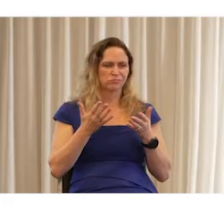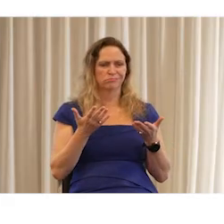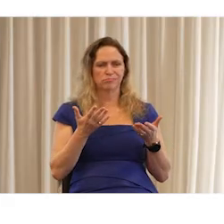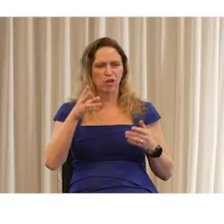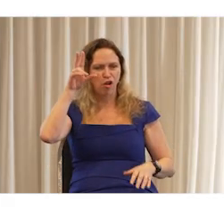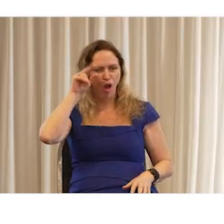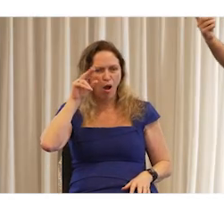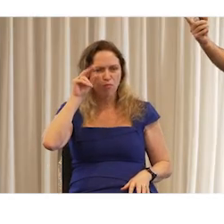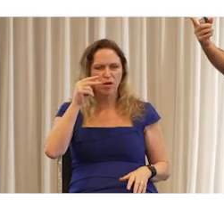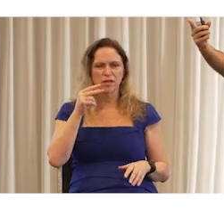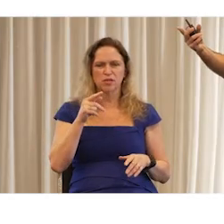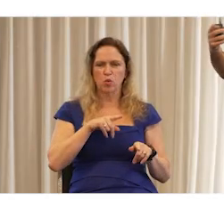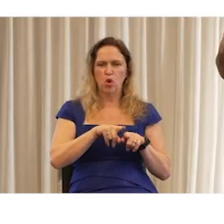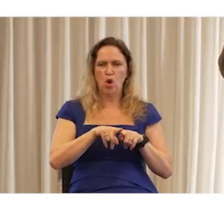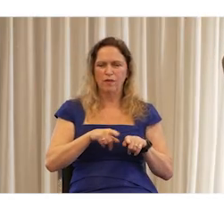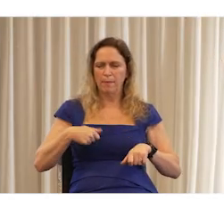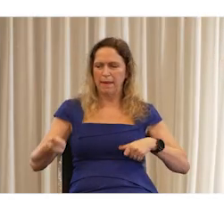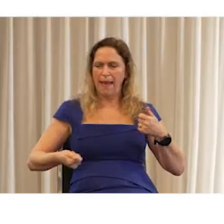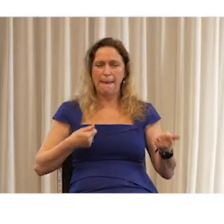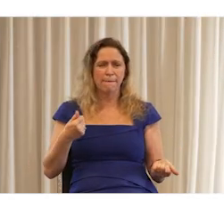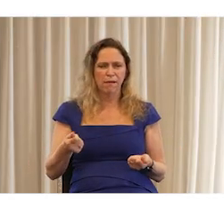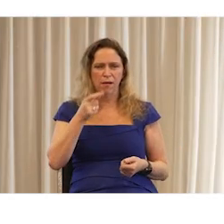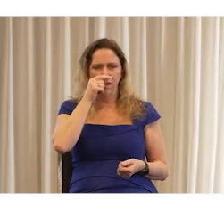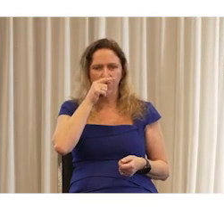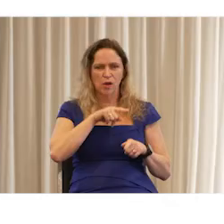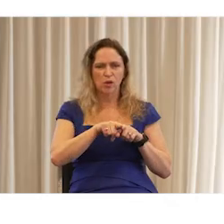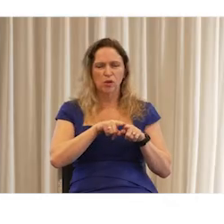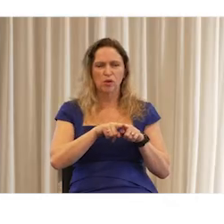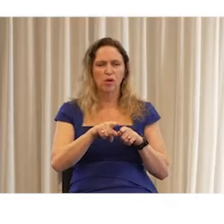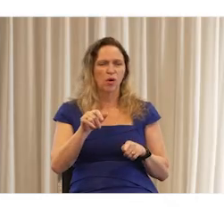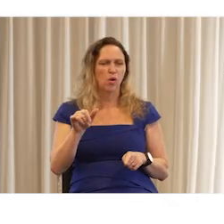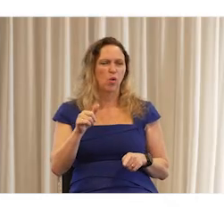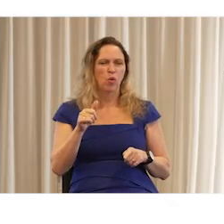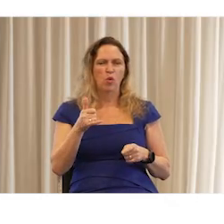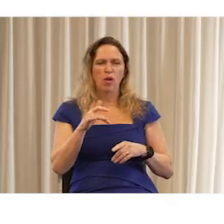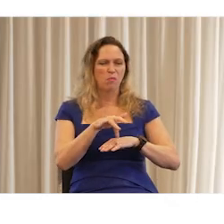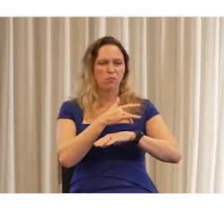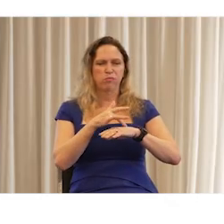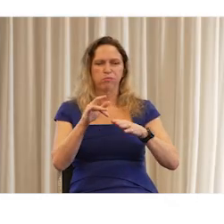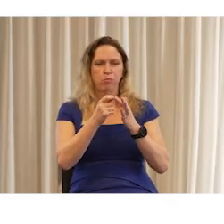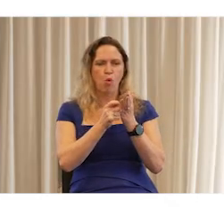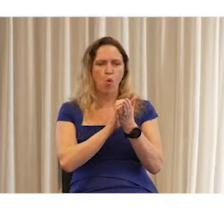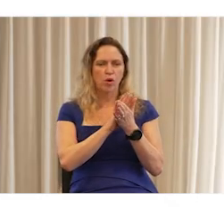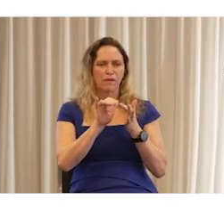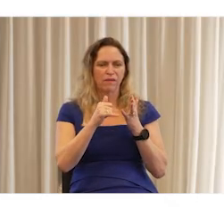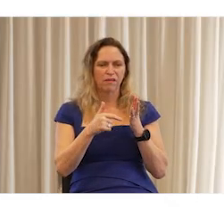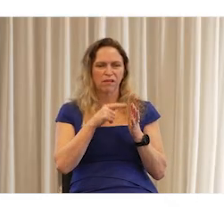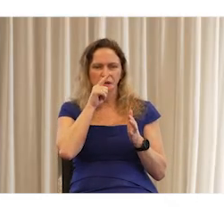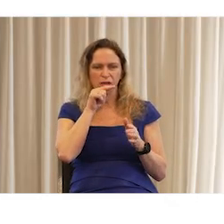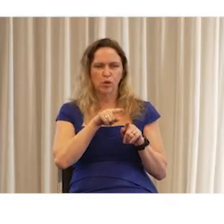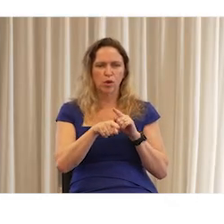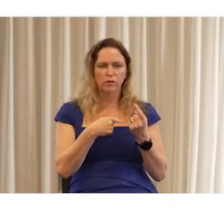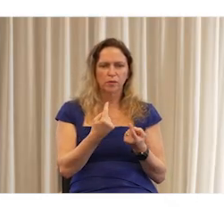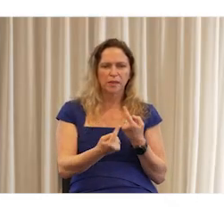what an opportunity for Porch Fest or some of those others where neighbors can learn from each other. Exchanging meals, sharing